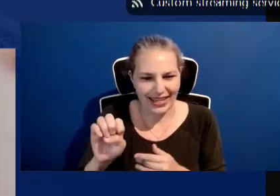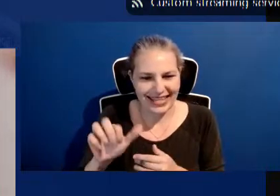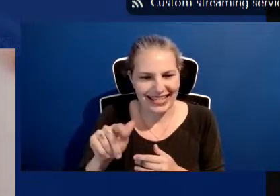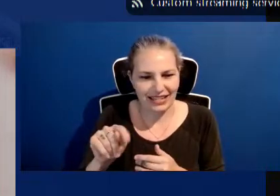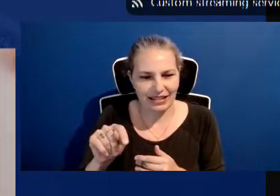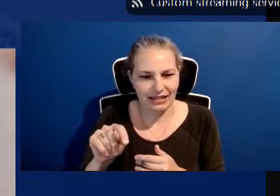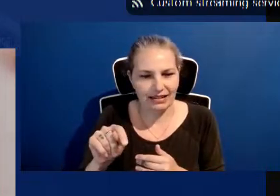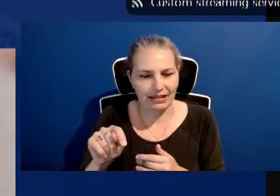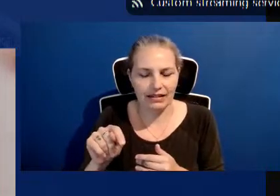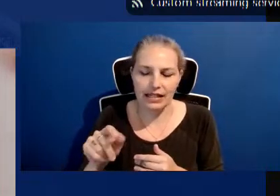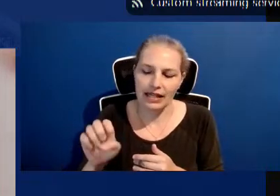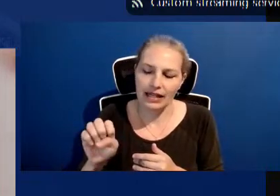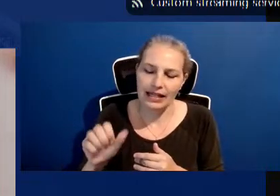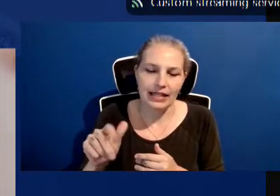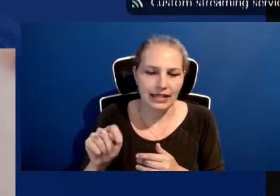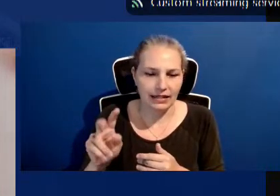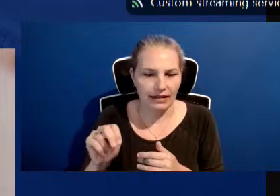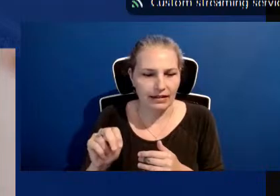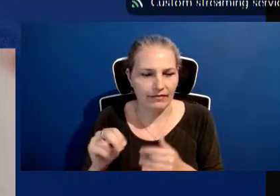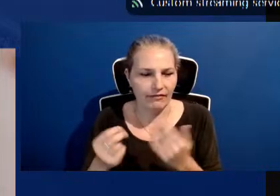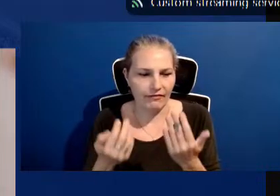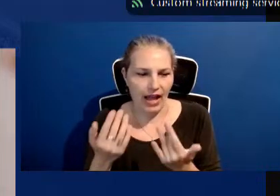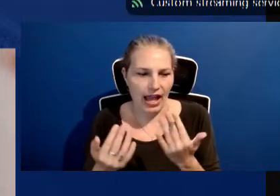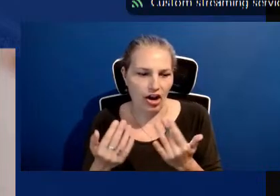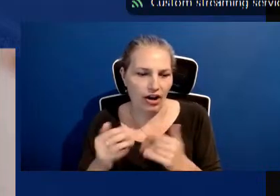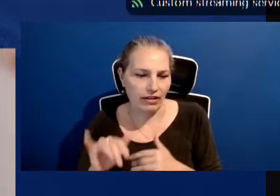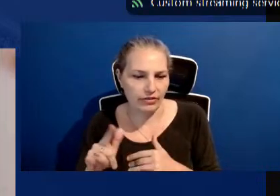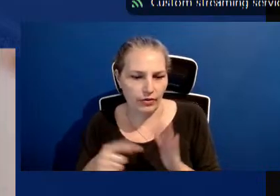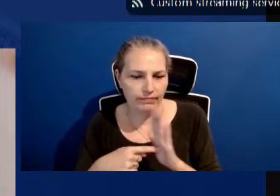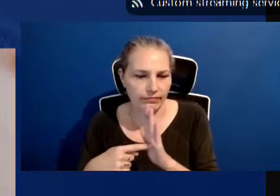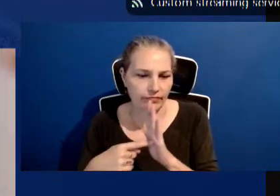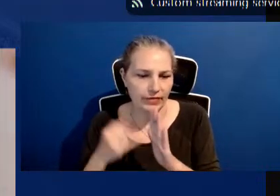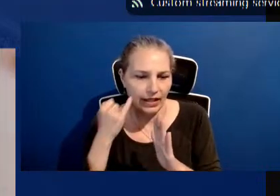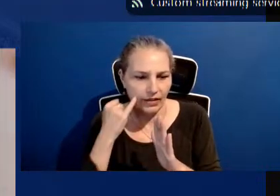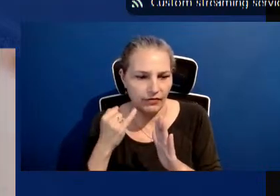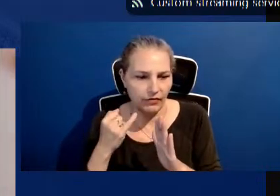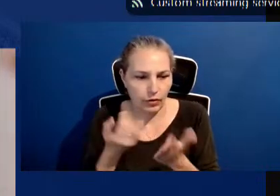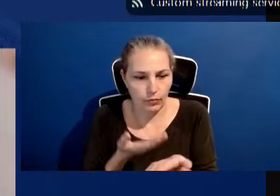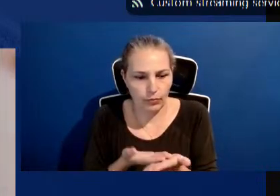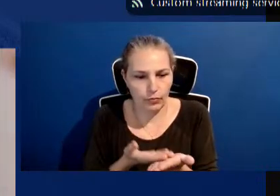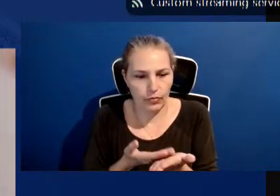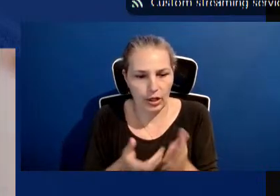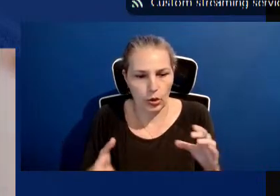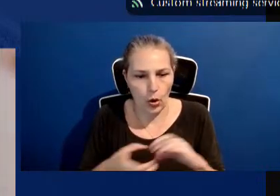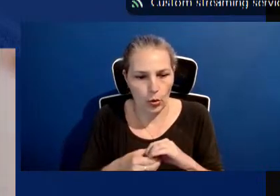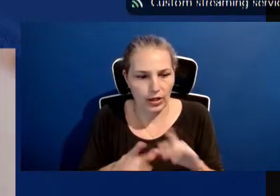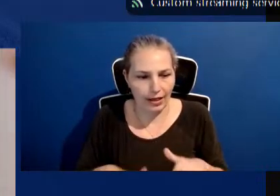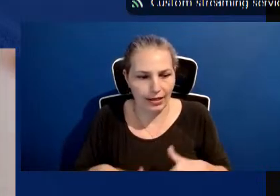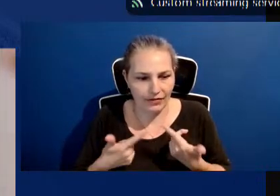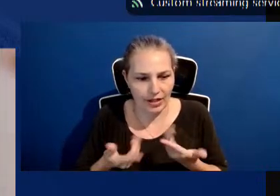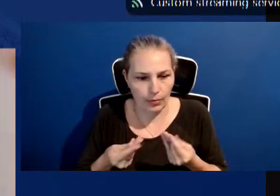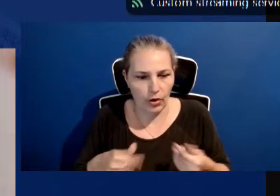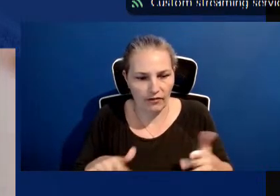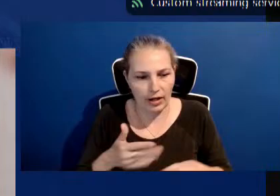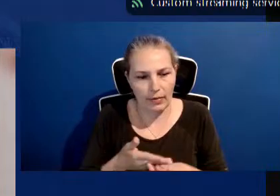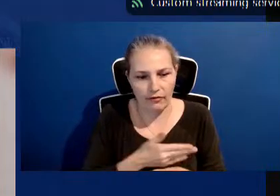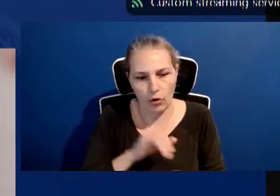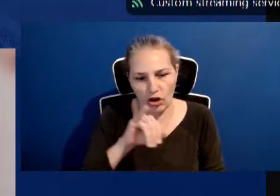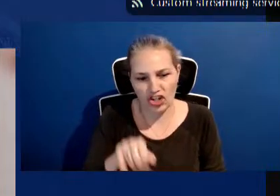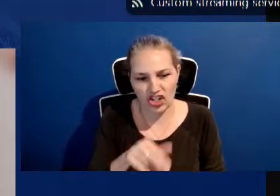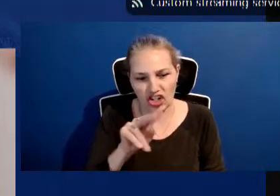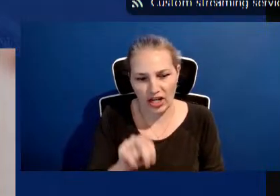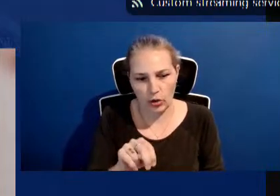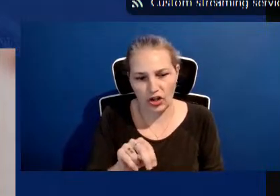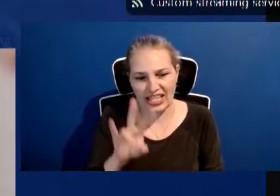in the property before January 7th, 2025. And so we do have a form again on our